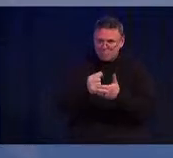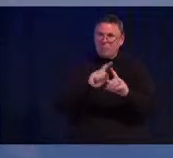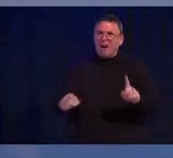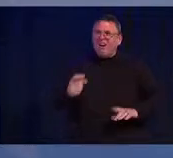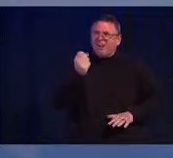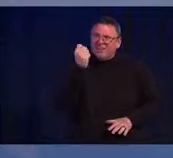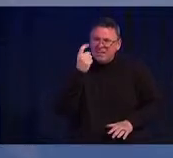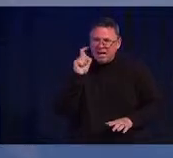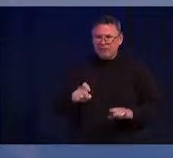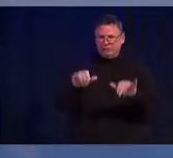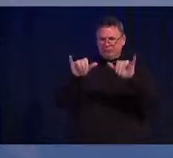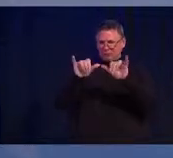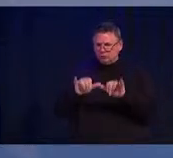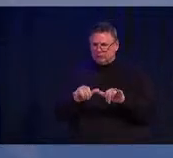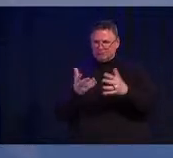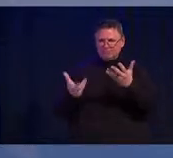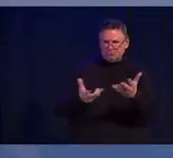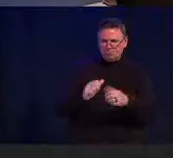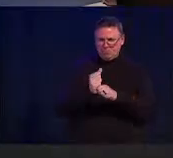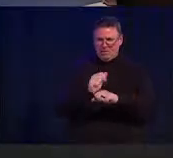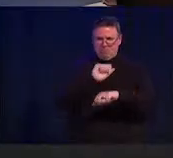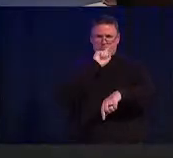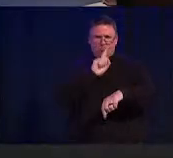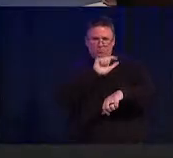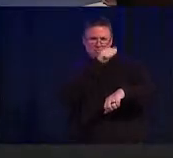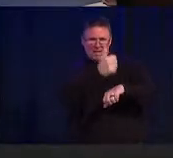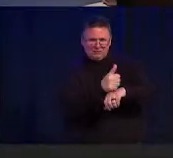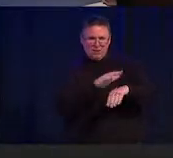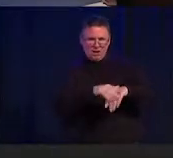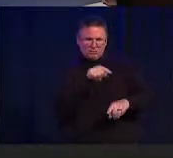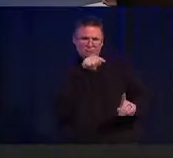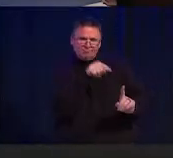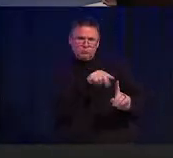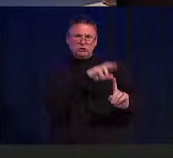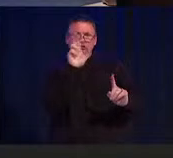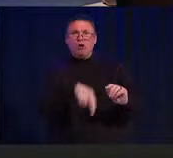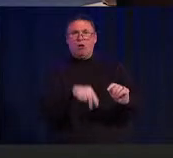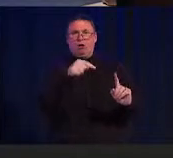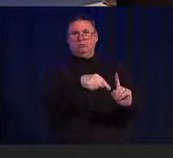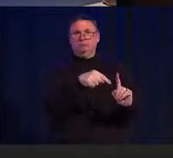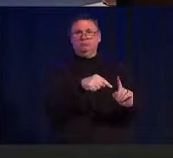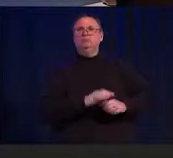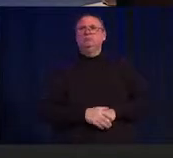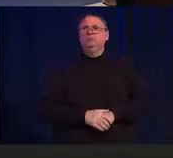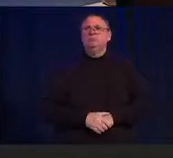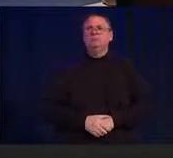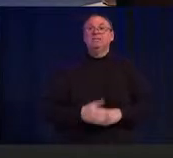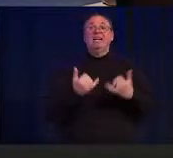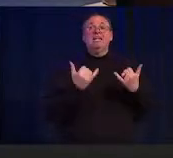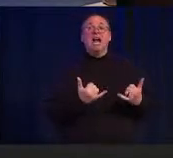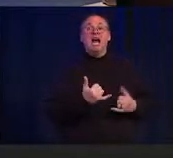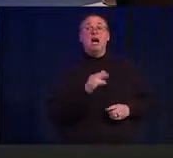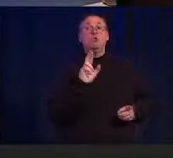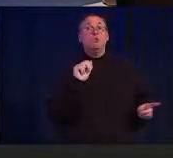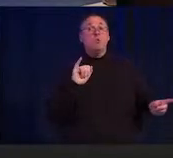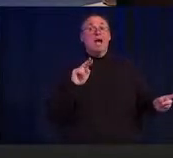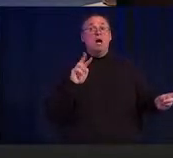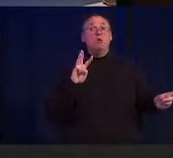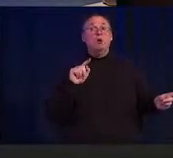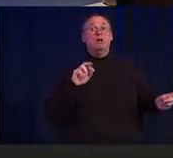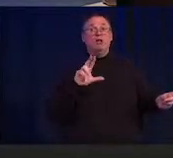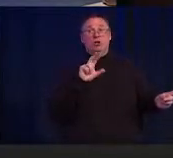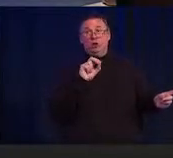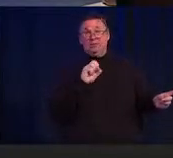measured and it has to be based upon results. Mr. Rainwater, I'll give you 30 seconds for rebuttal, and then Ms. McCormick, you may also have 30 seconds for